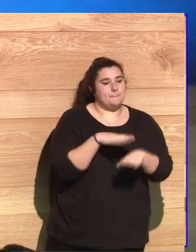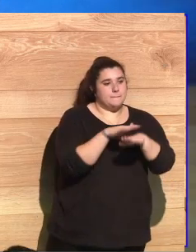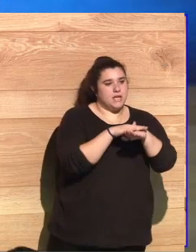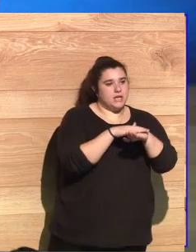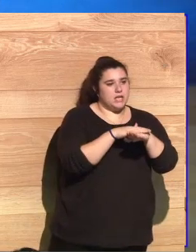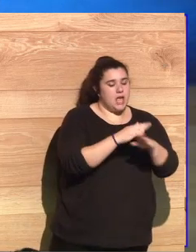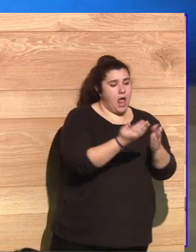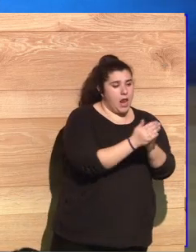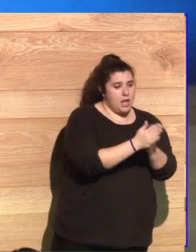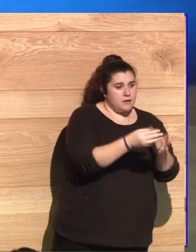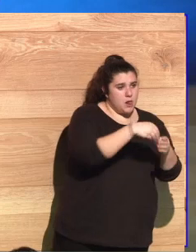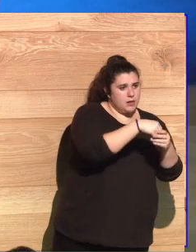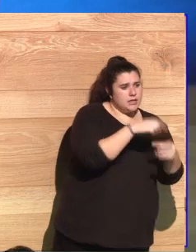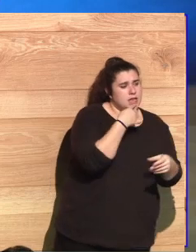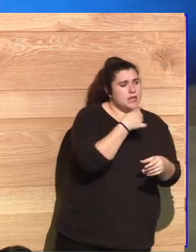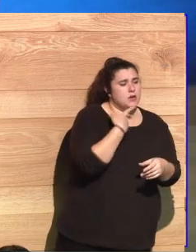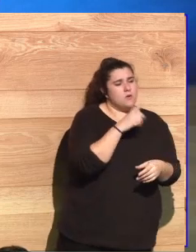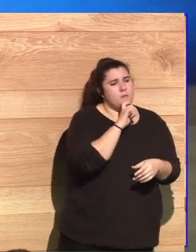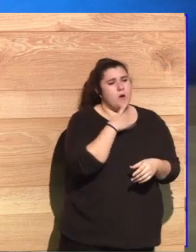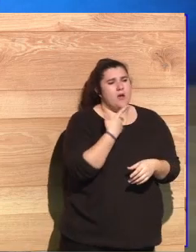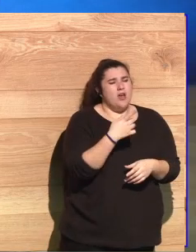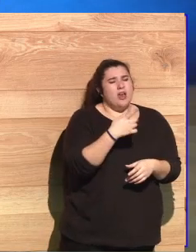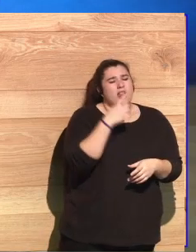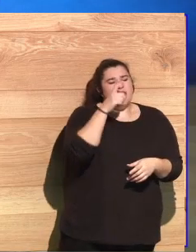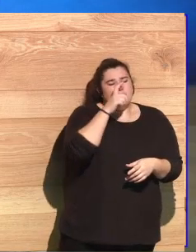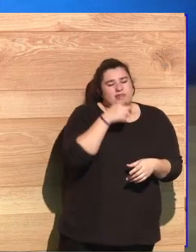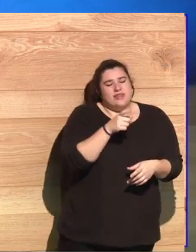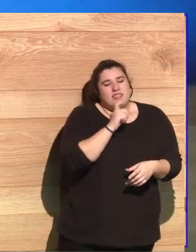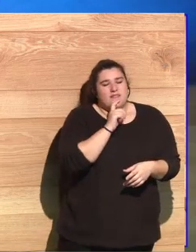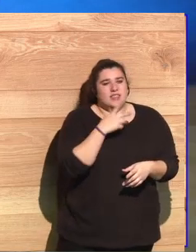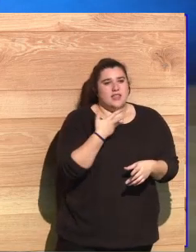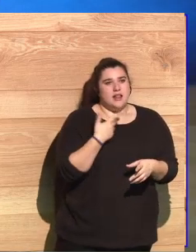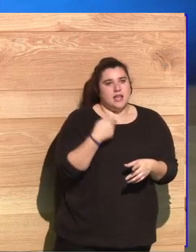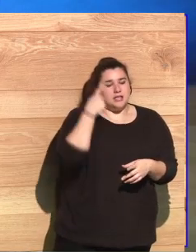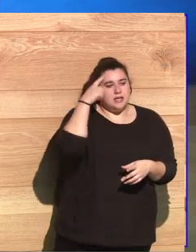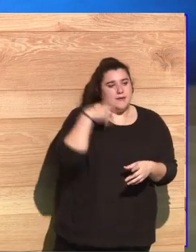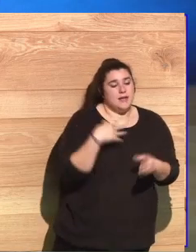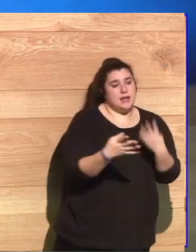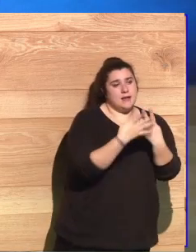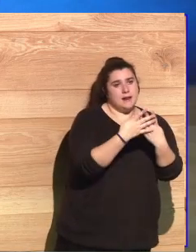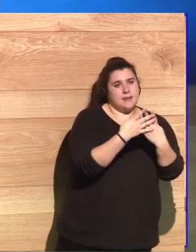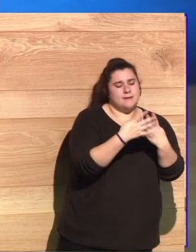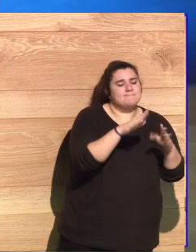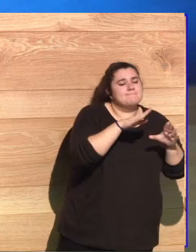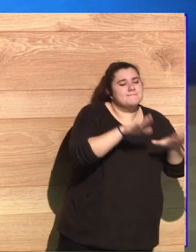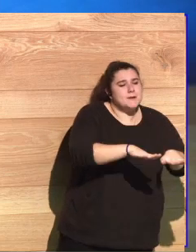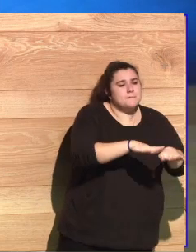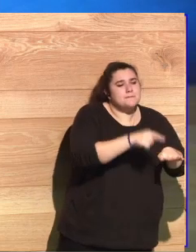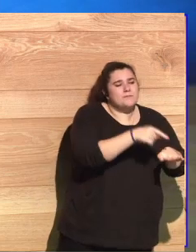Perdón. Yeah, sorry. And in the book it seems that it's difficult for you to face that memory when you were in prison,